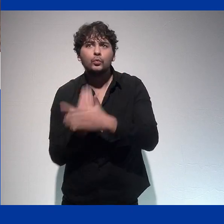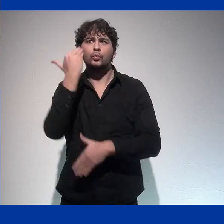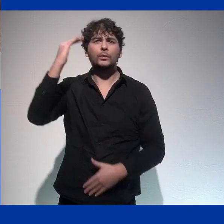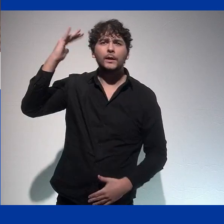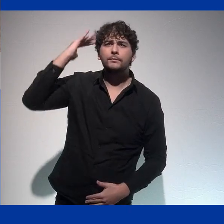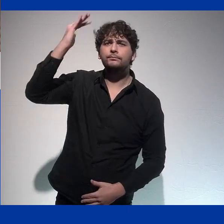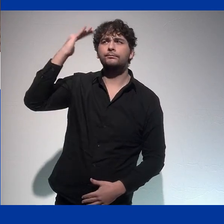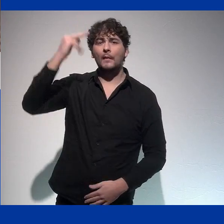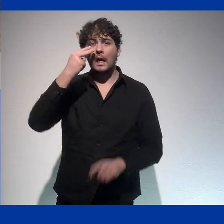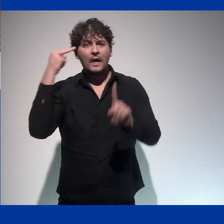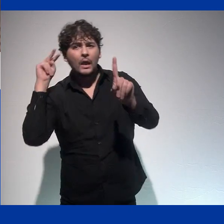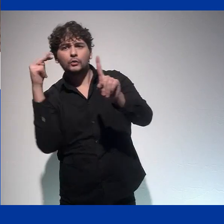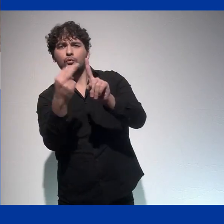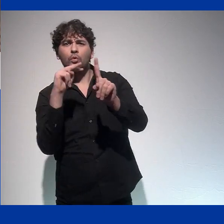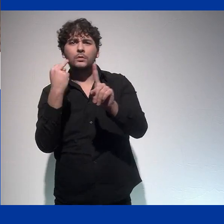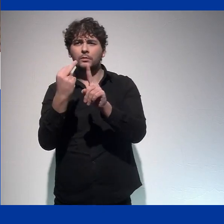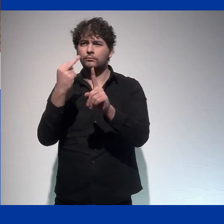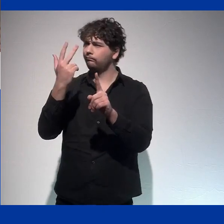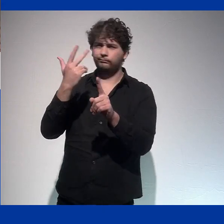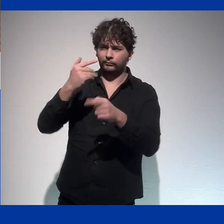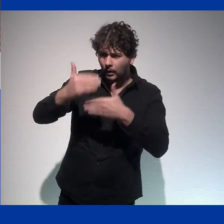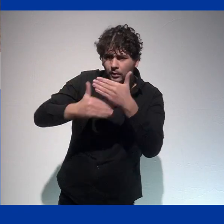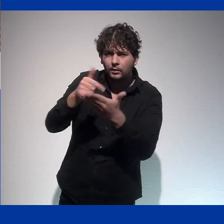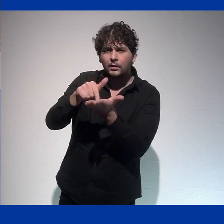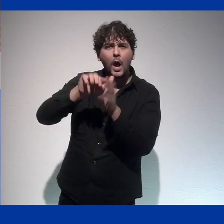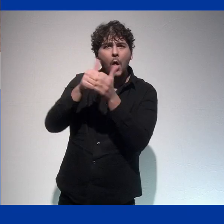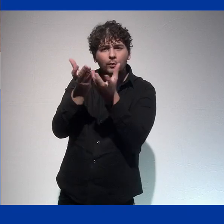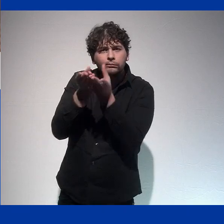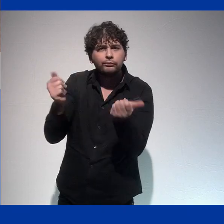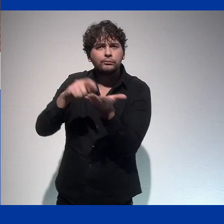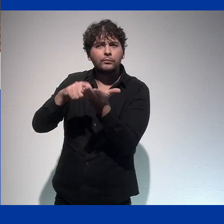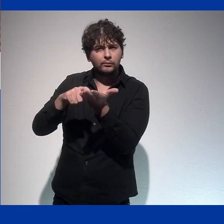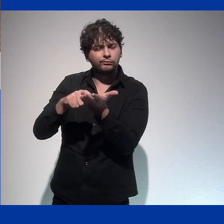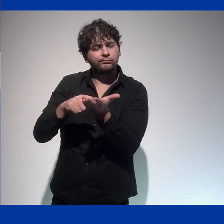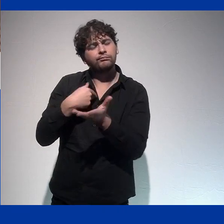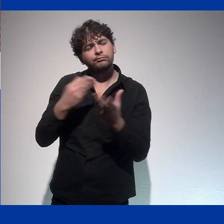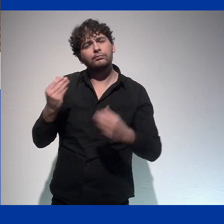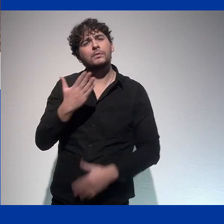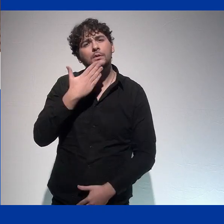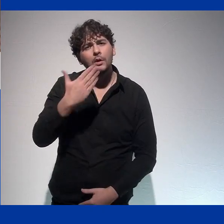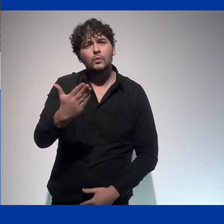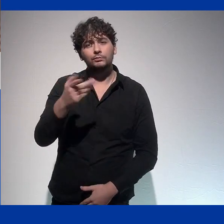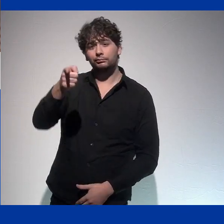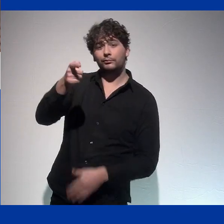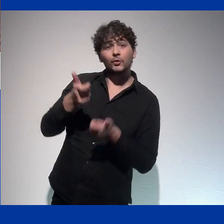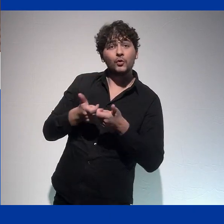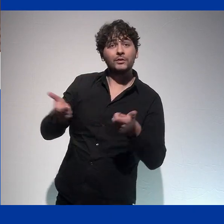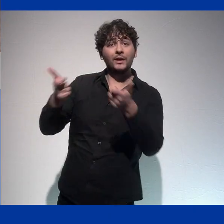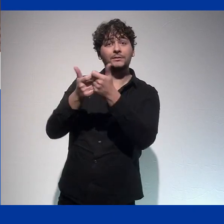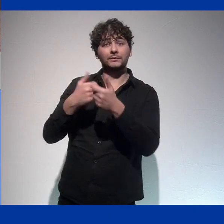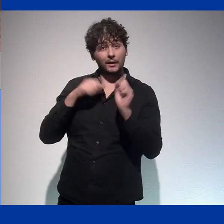hold a special memory in my heart and in my mind. And I want to end with a message of thank you and